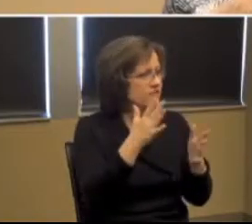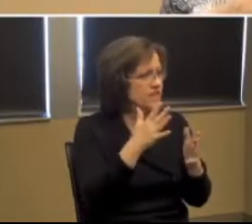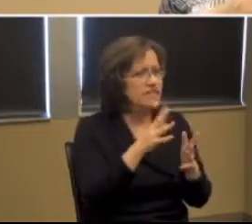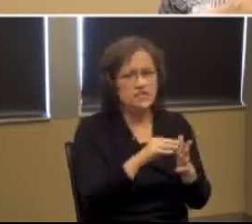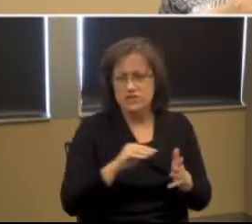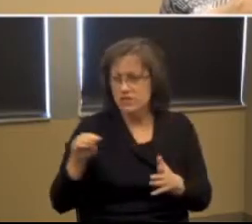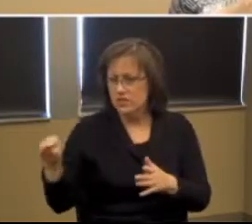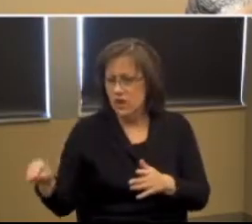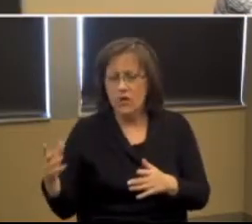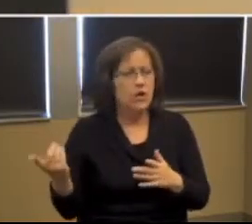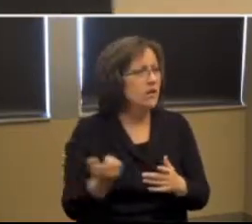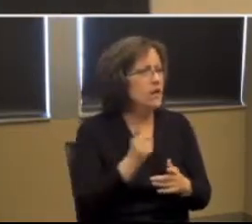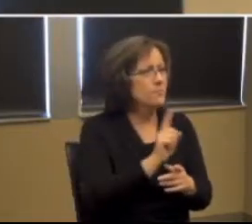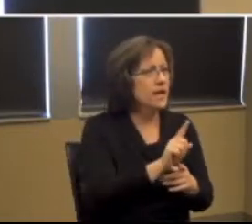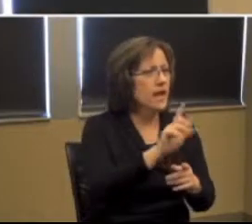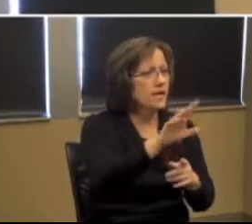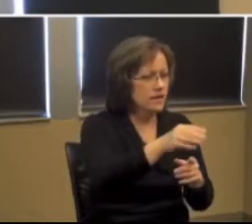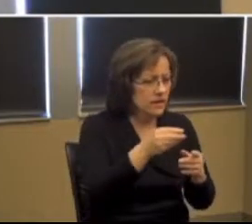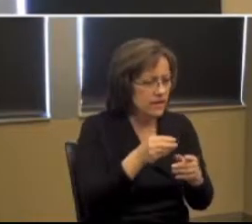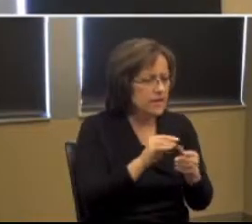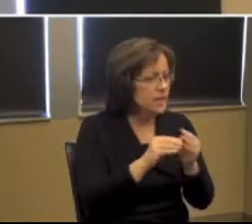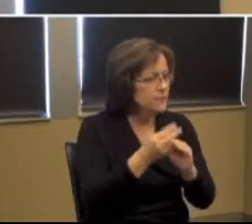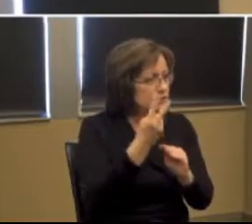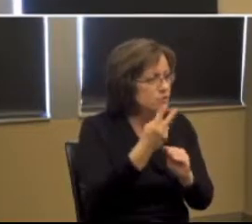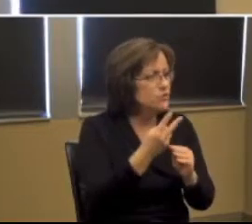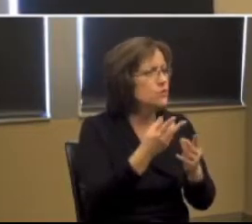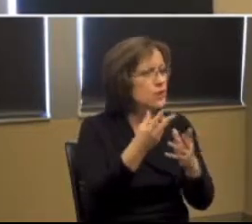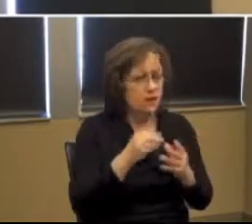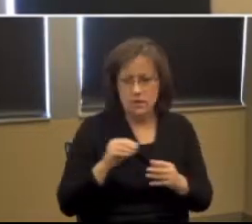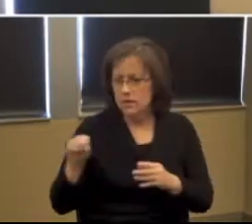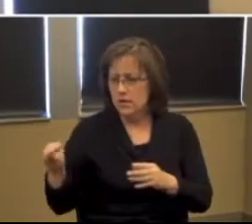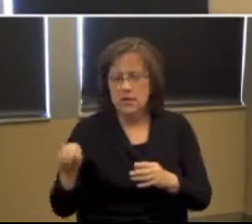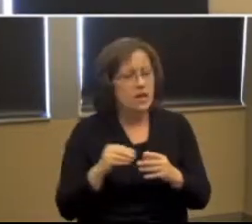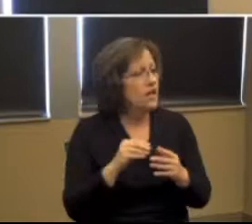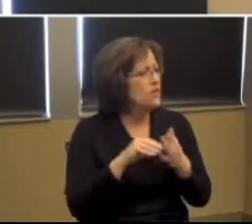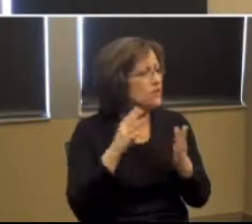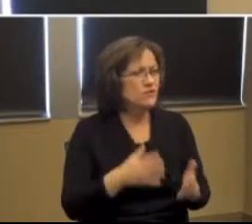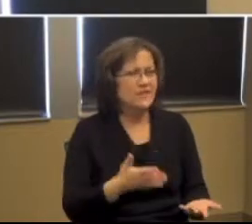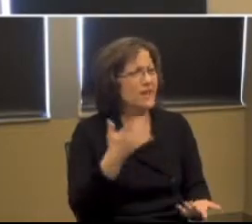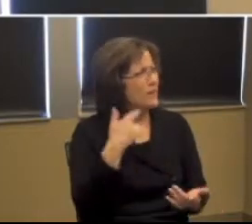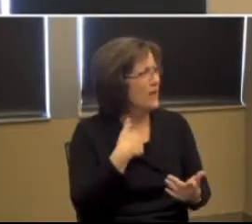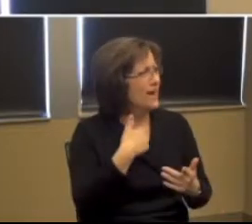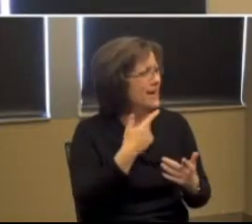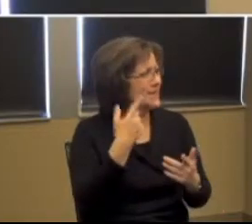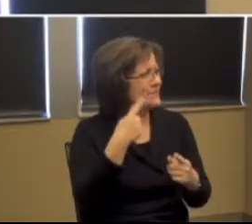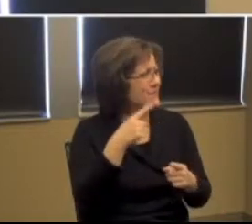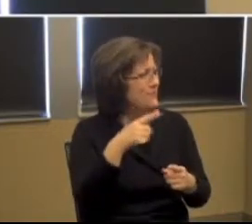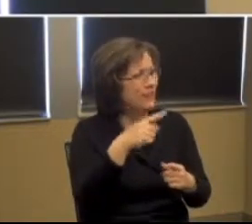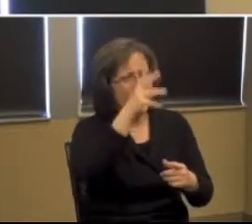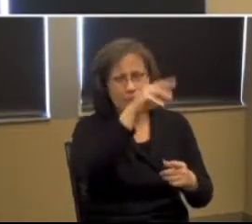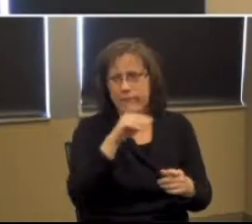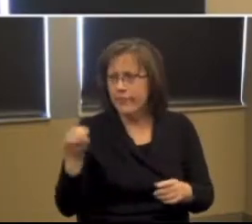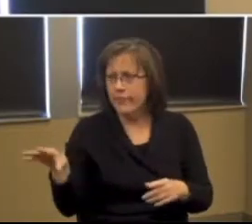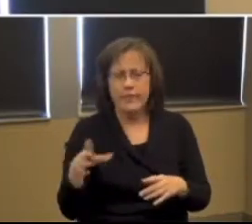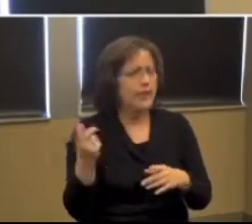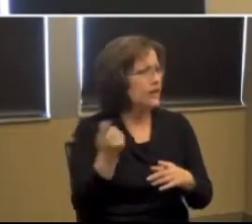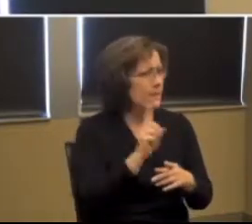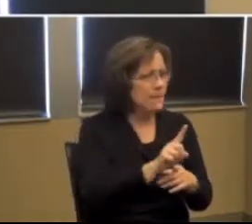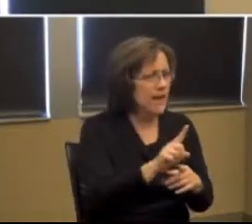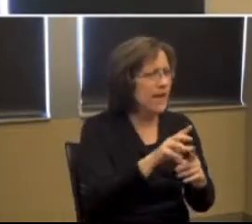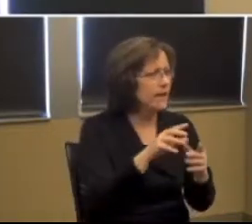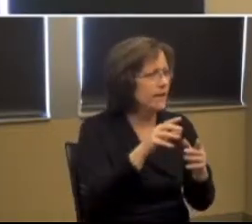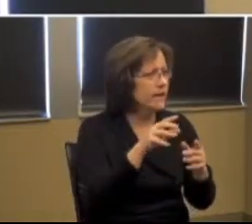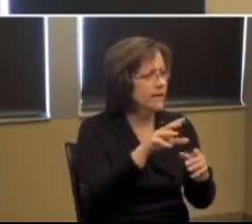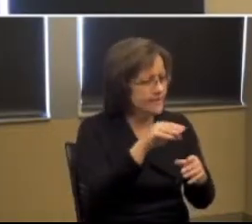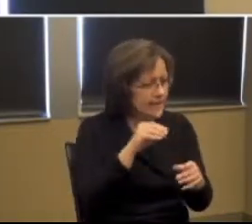basket after each activity, when they can complete all 3 tasks and then put it in. So the students start figuring out the system and how to